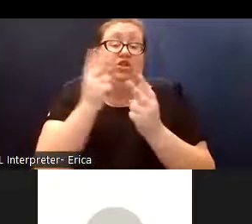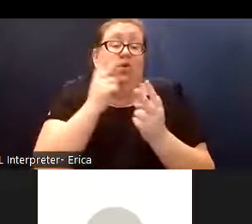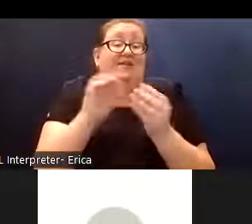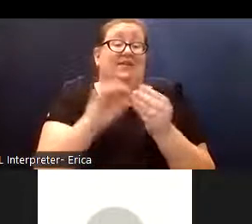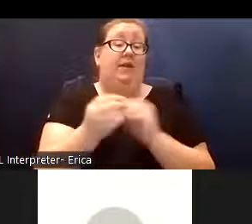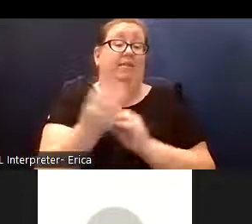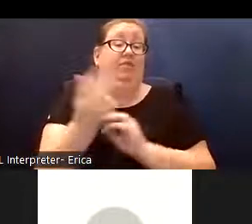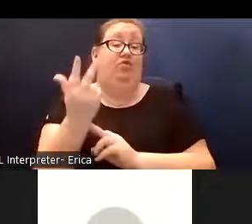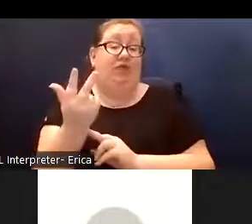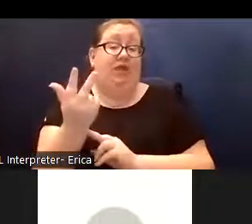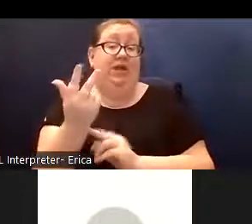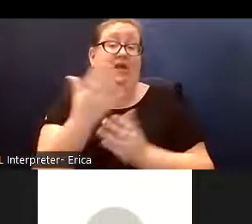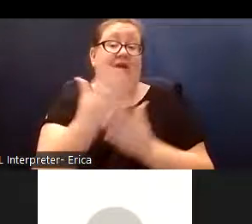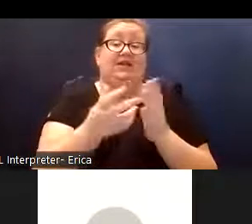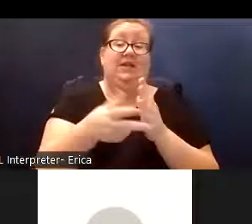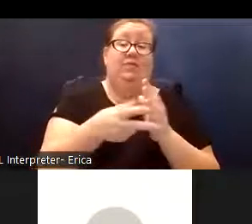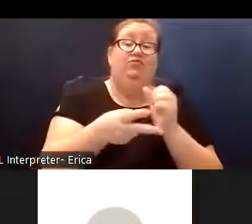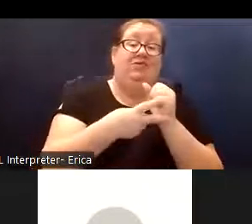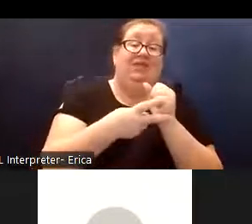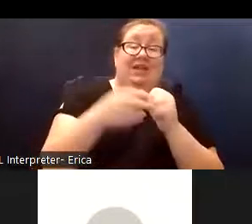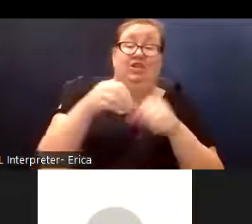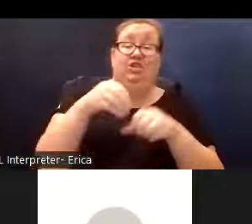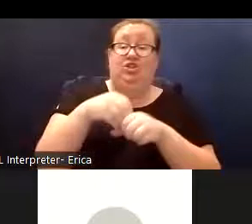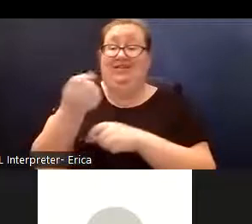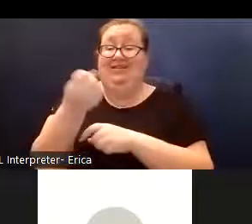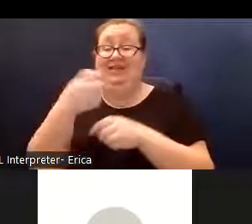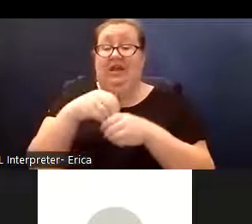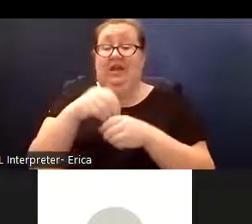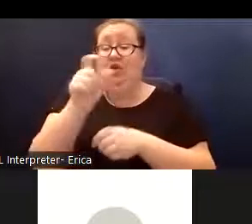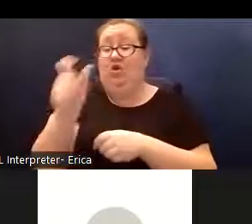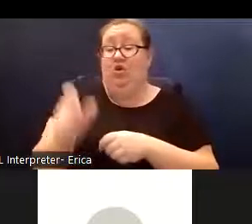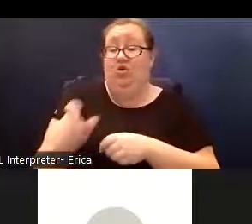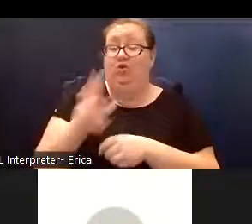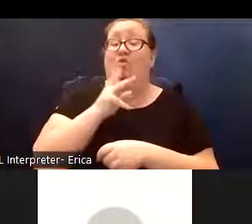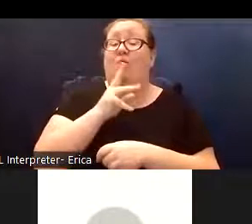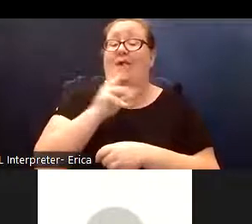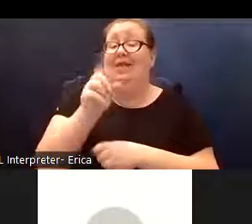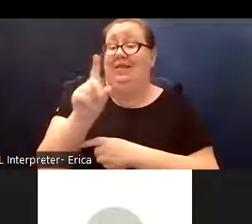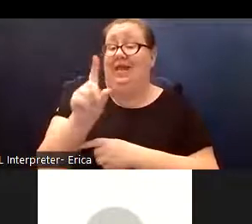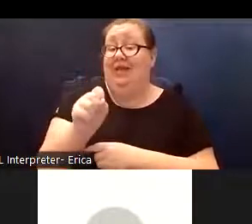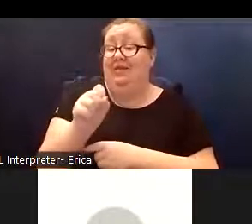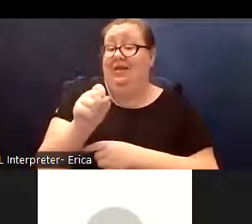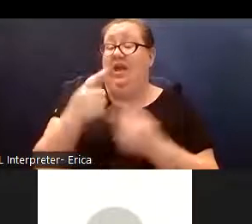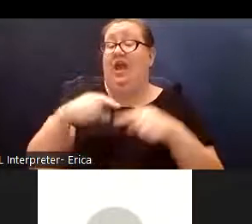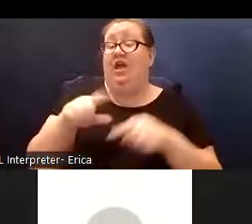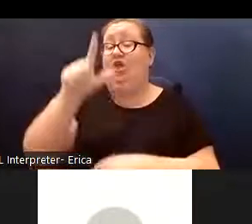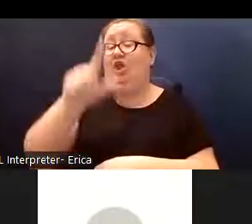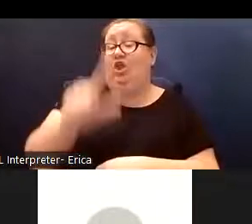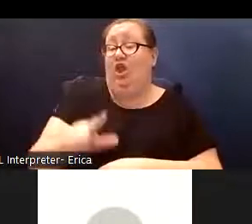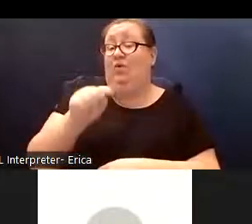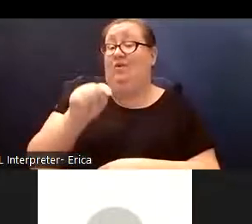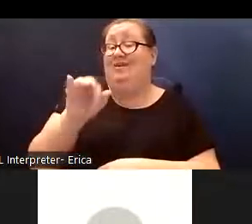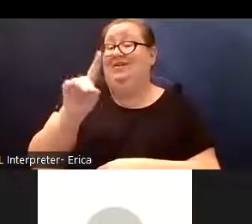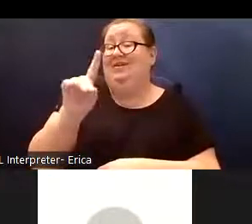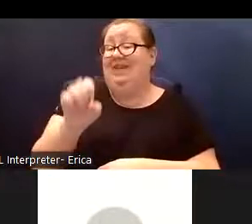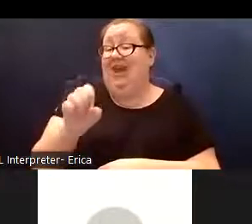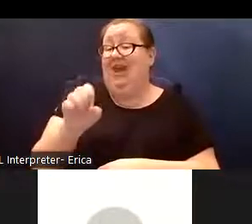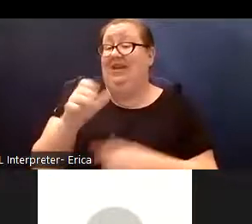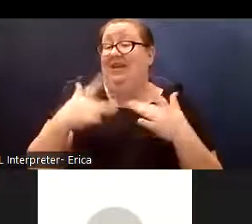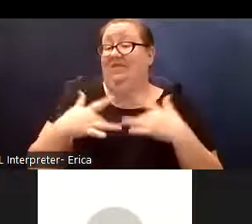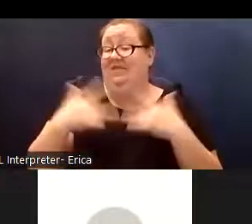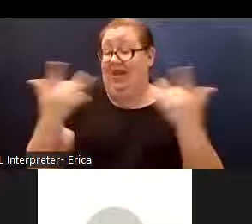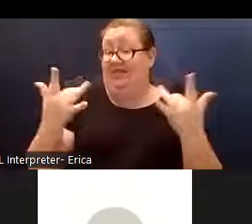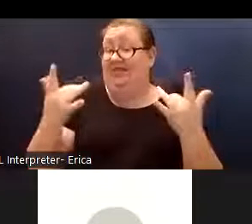some retention in coastal wetlands. During low tide events, coastal wetlands can hold some